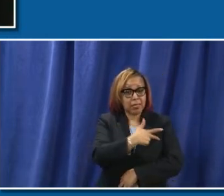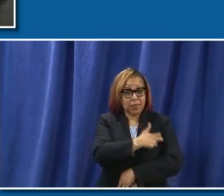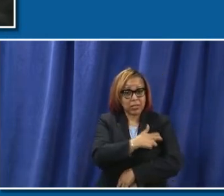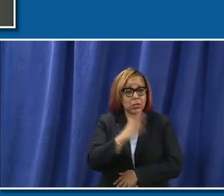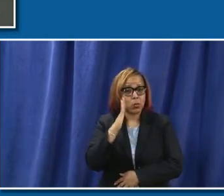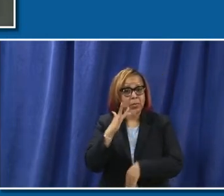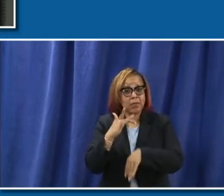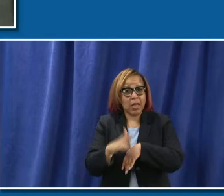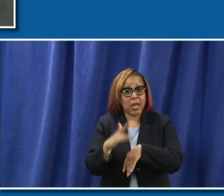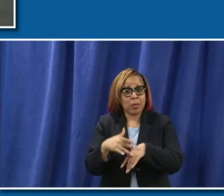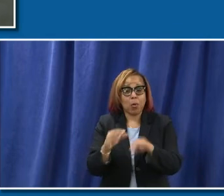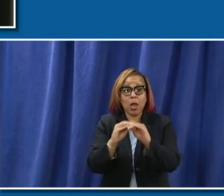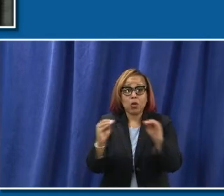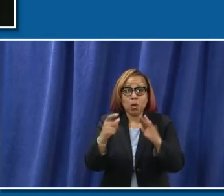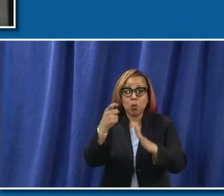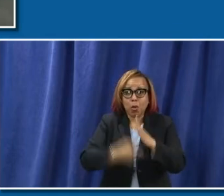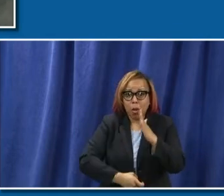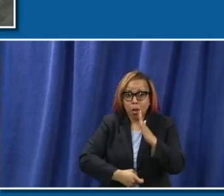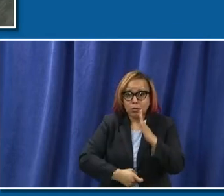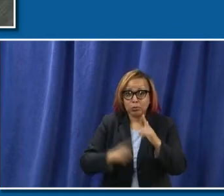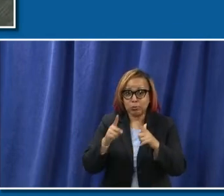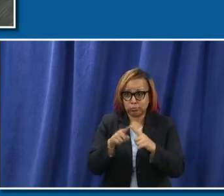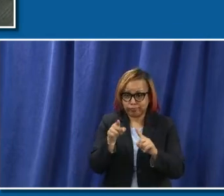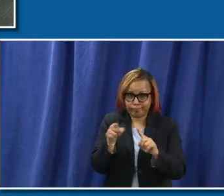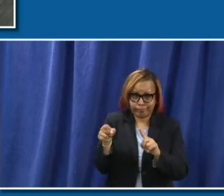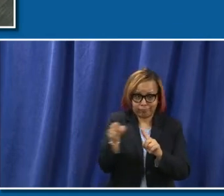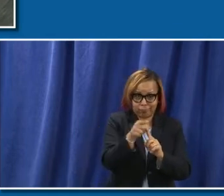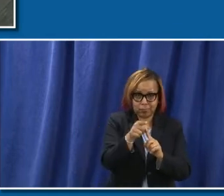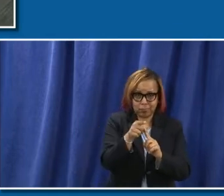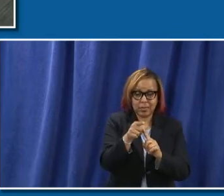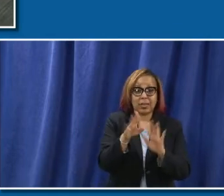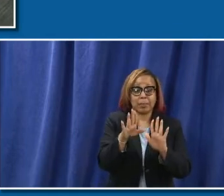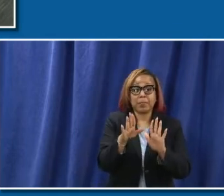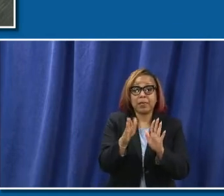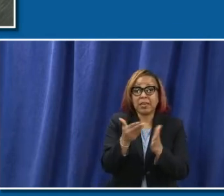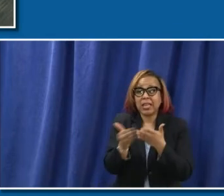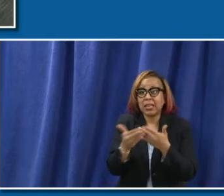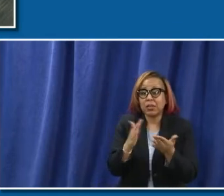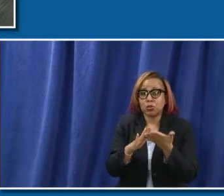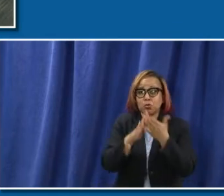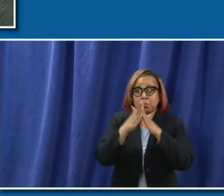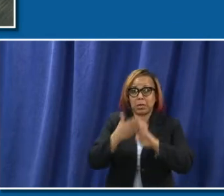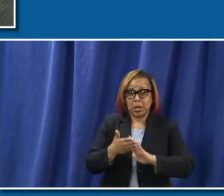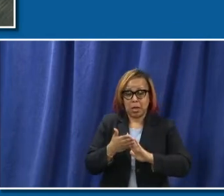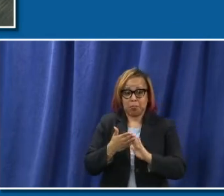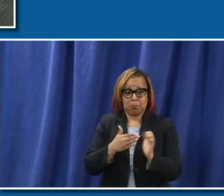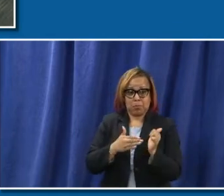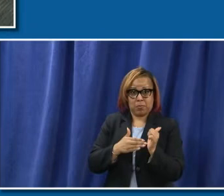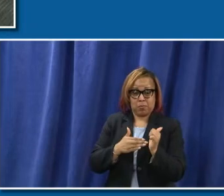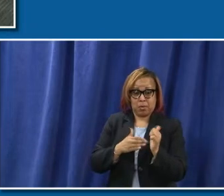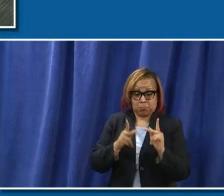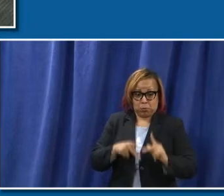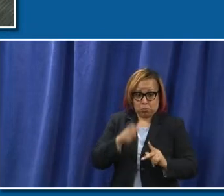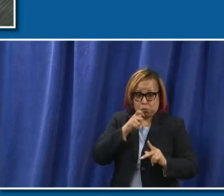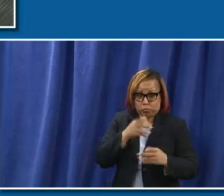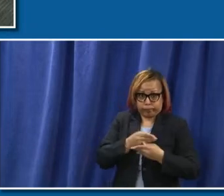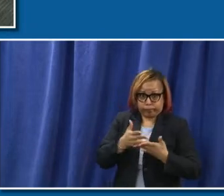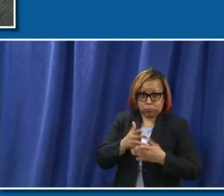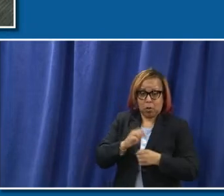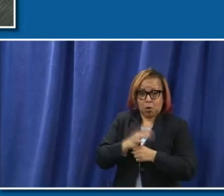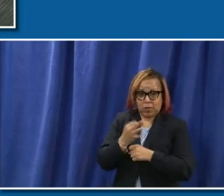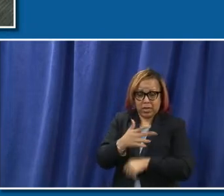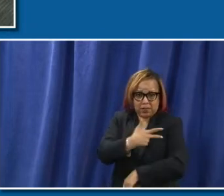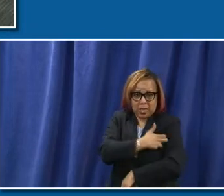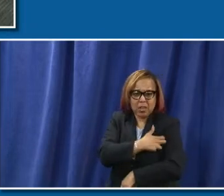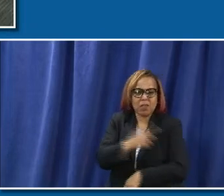be available at no cost to the vaccine recipient. Even to become a provider who gives COVID-19 vaccines.